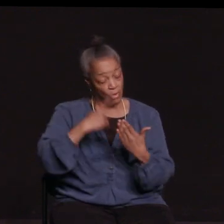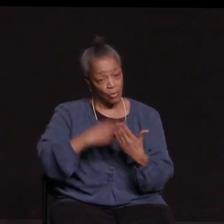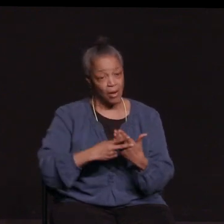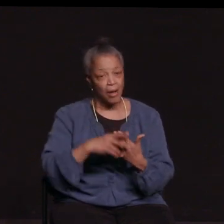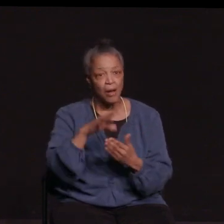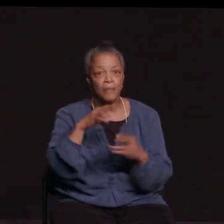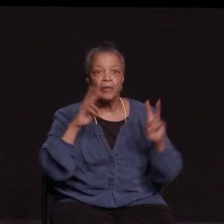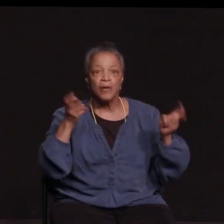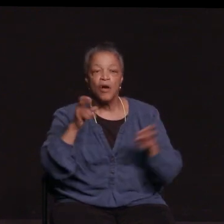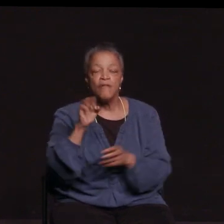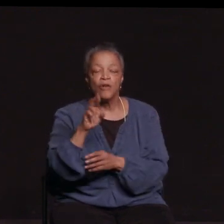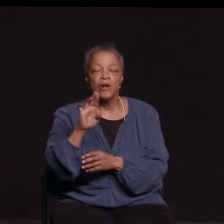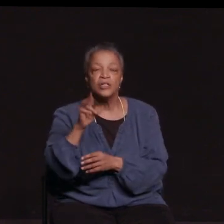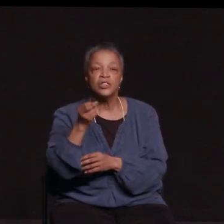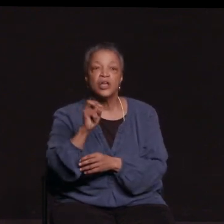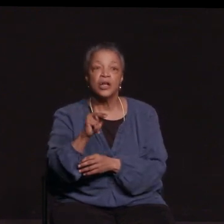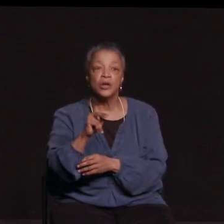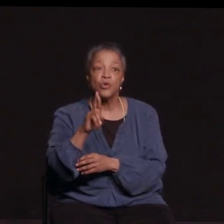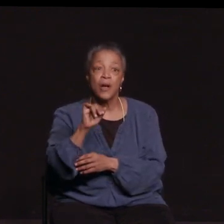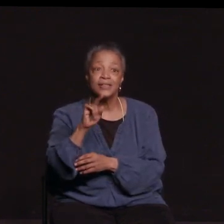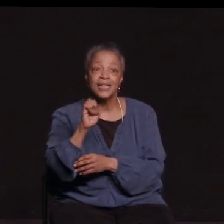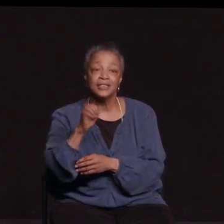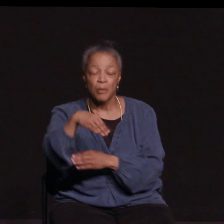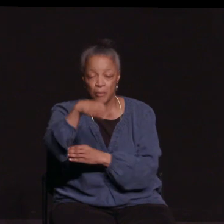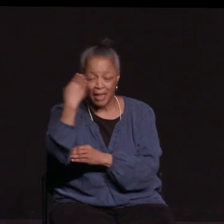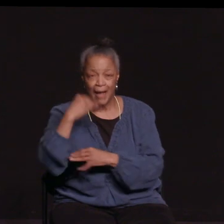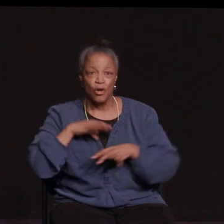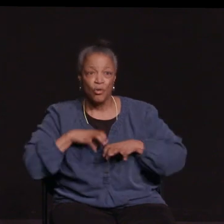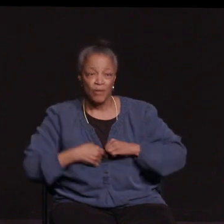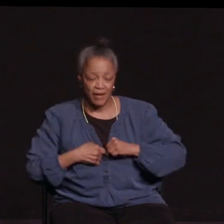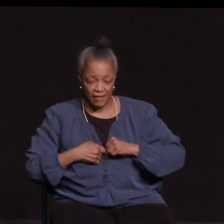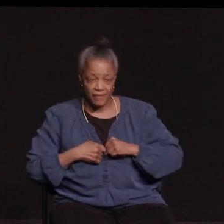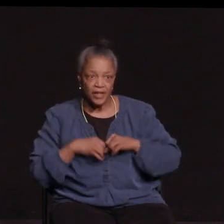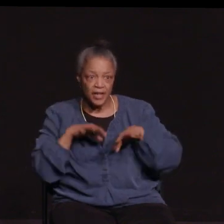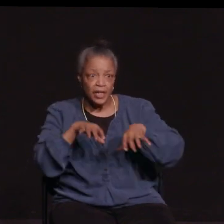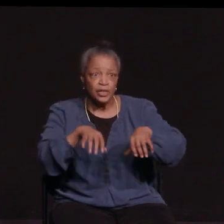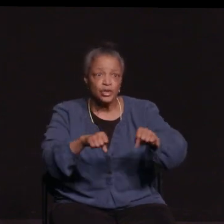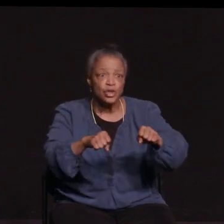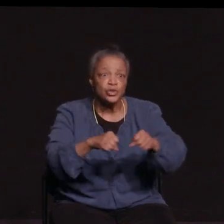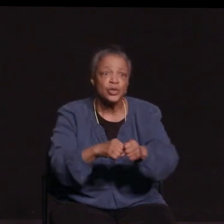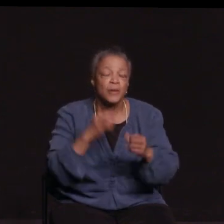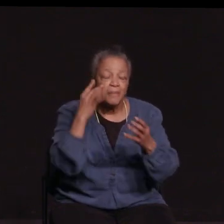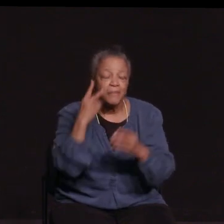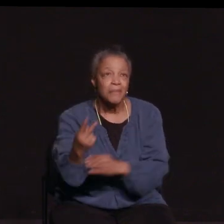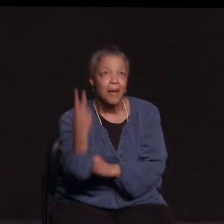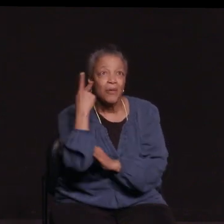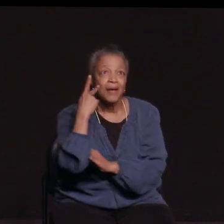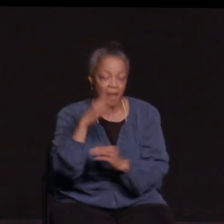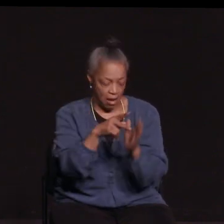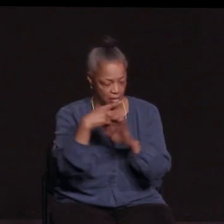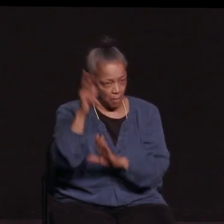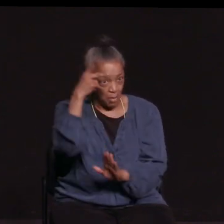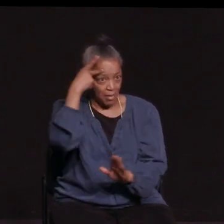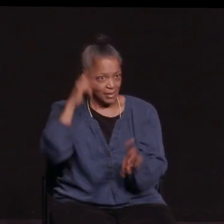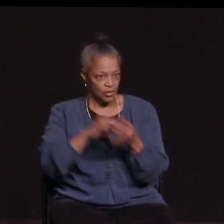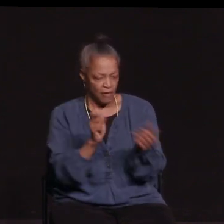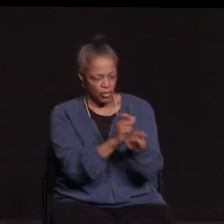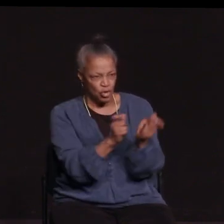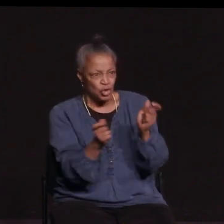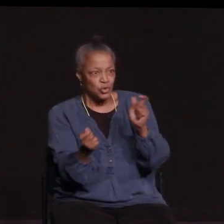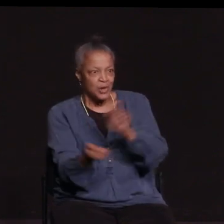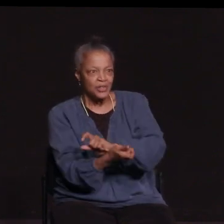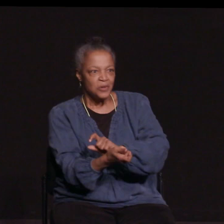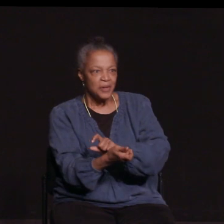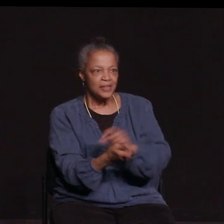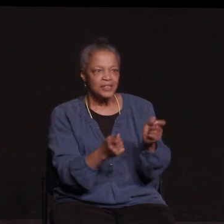Ferguson Rises, Black Grief, Insurgent Memory, and the Politics of Transformation, has been curated by